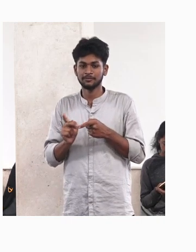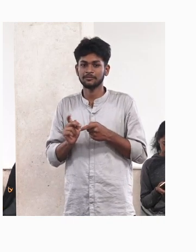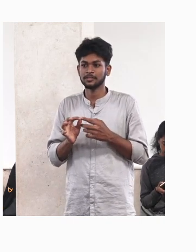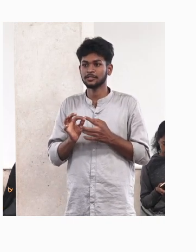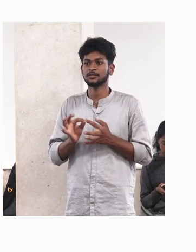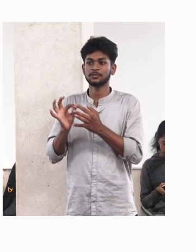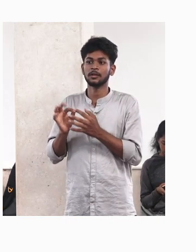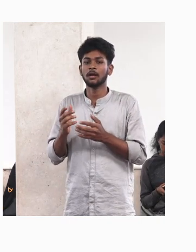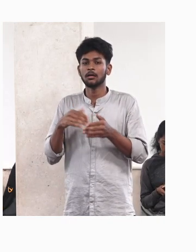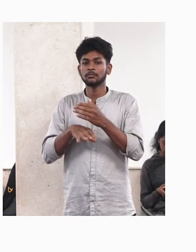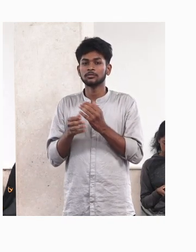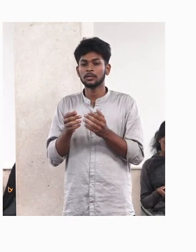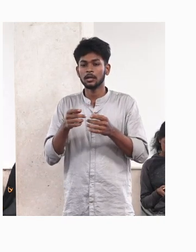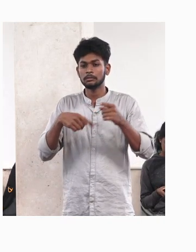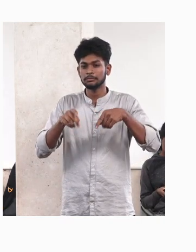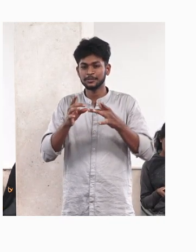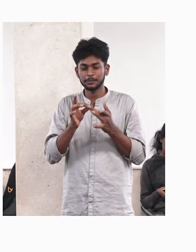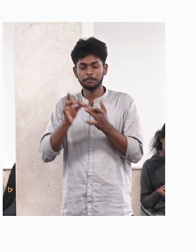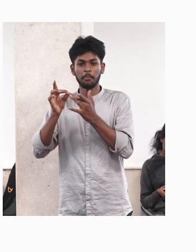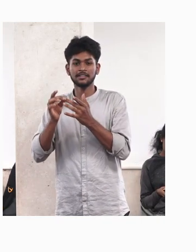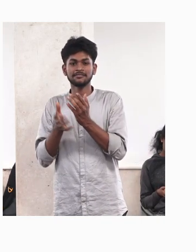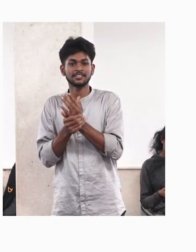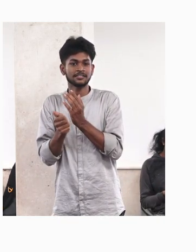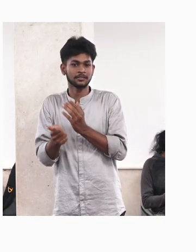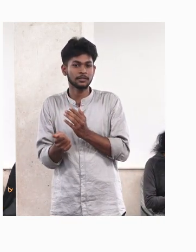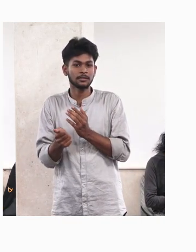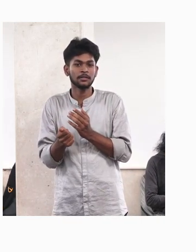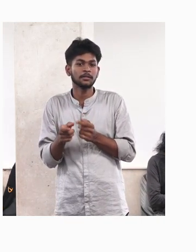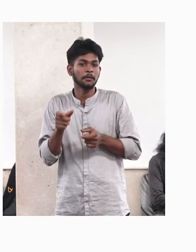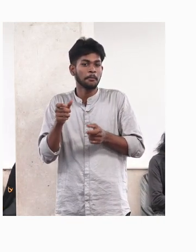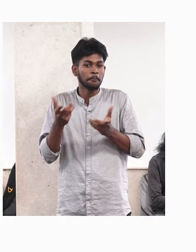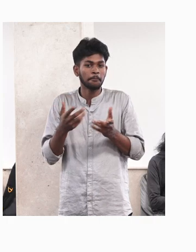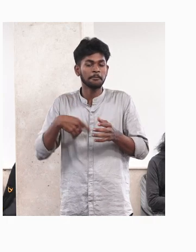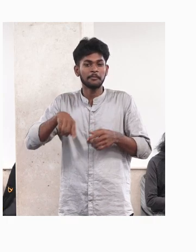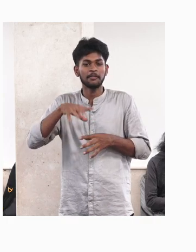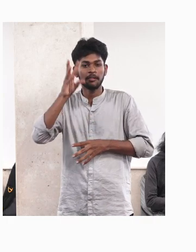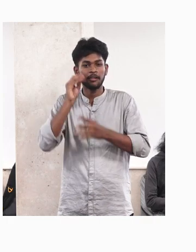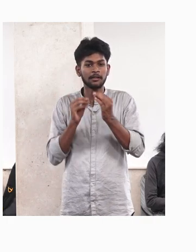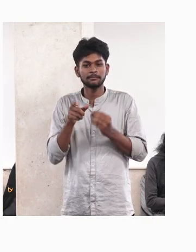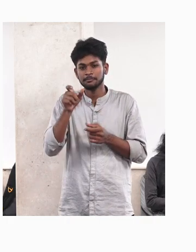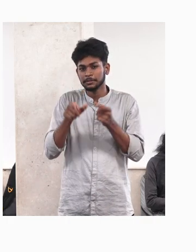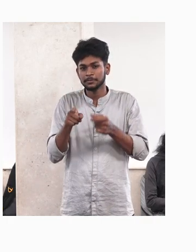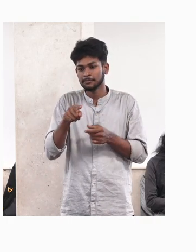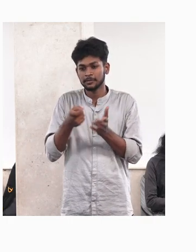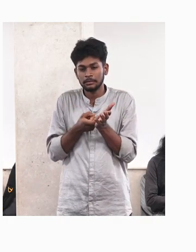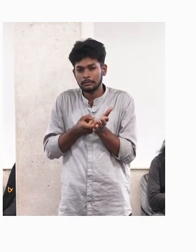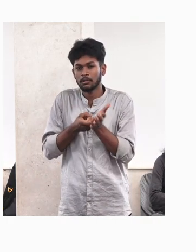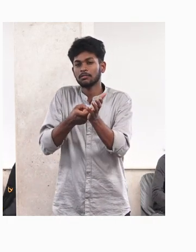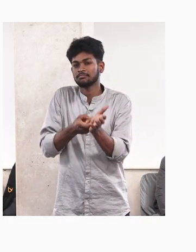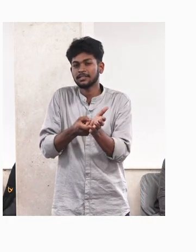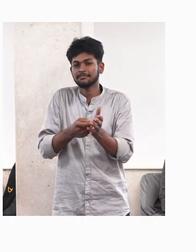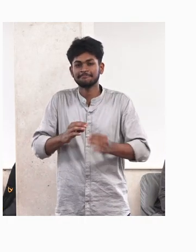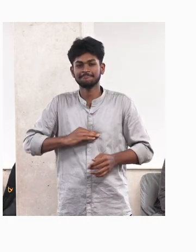a specific skill. You have to learn to be kind, respectful at first.